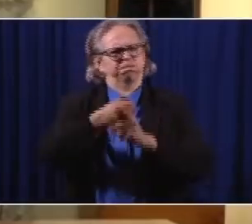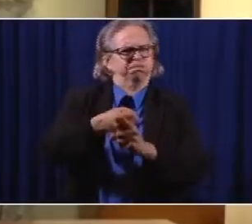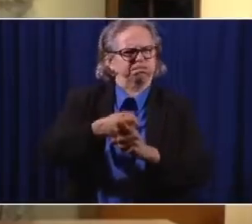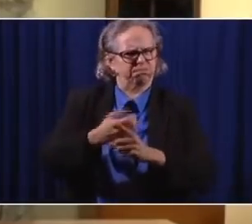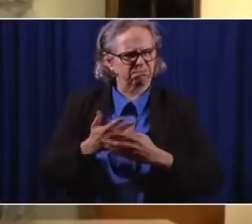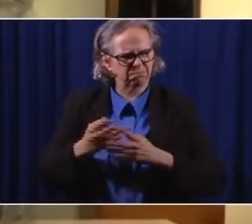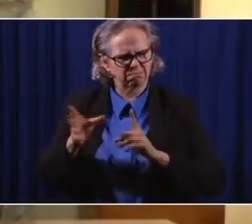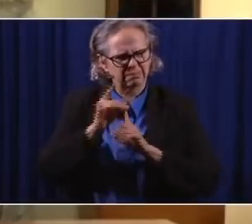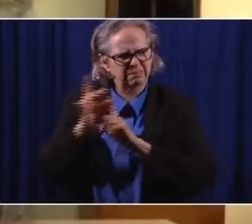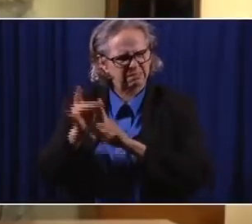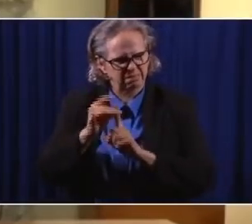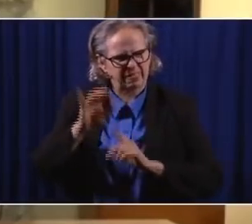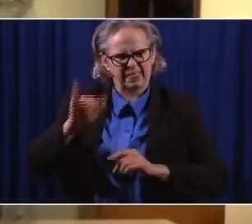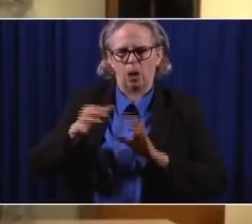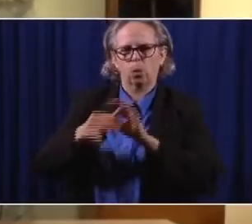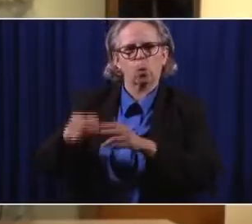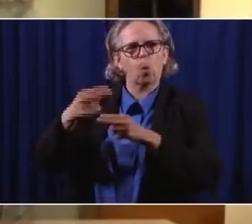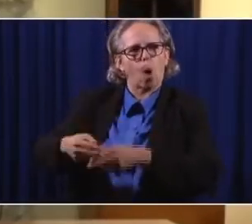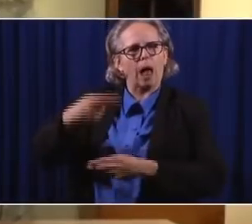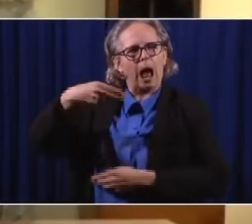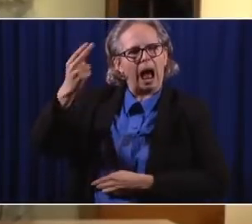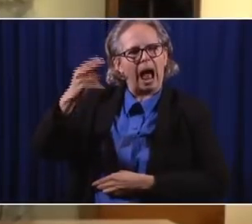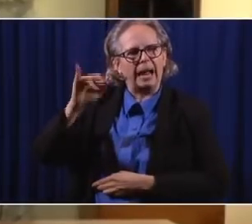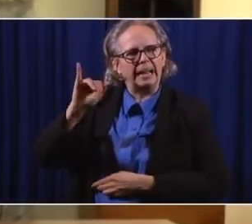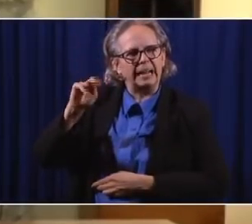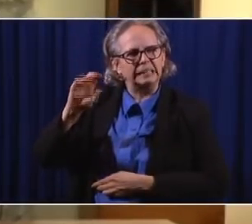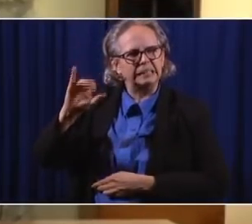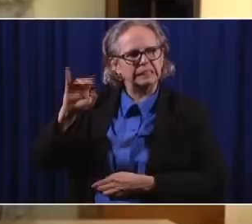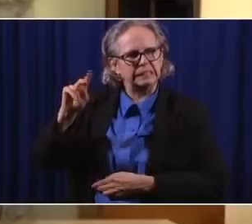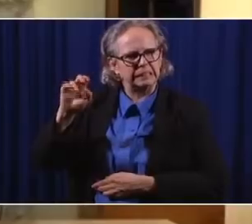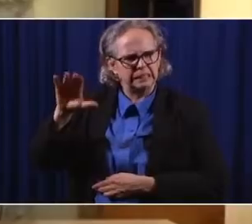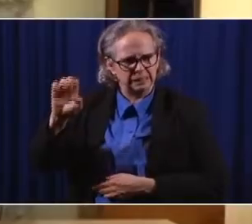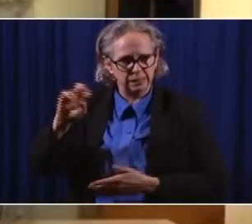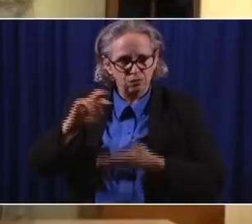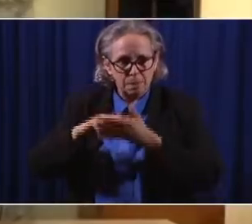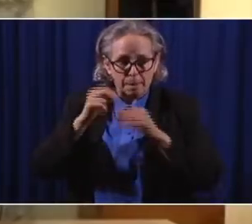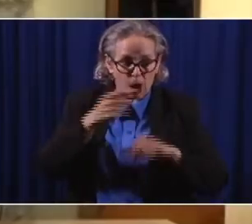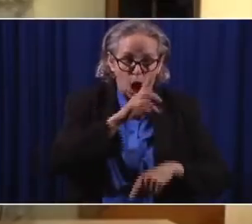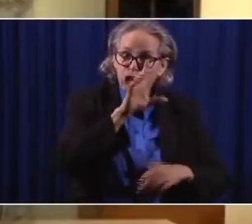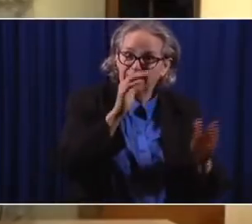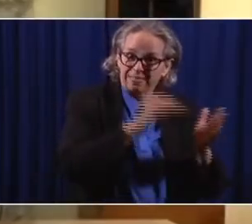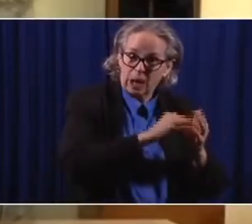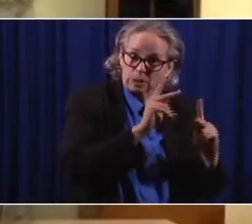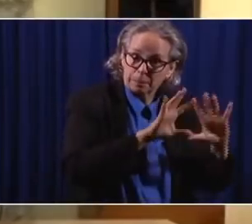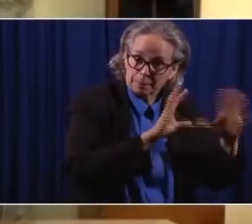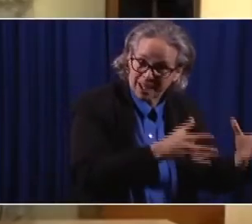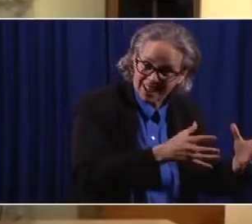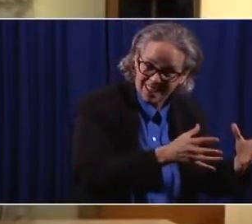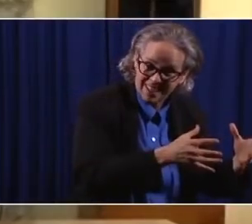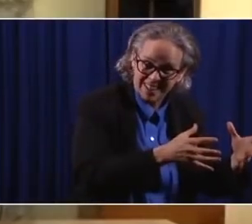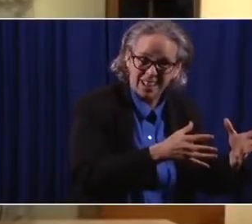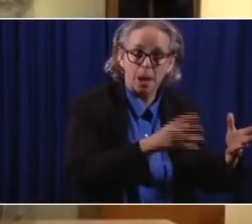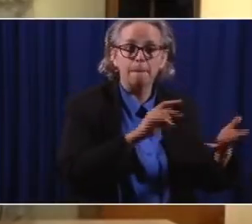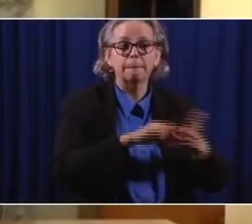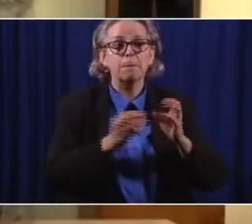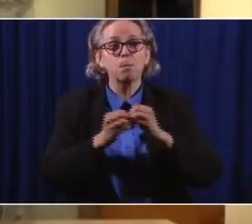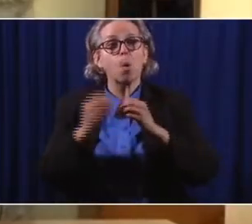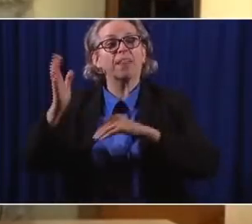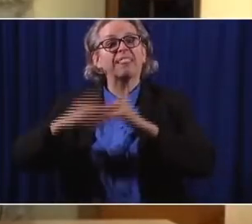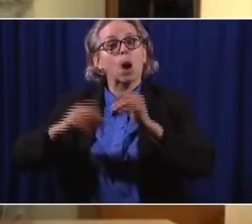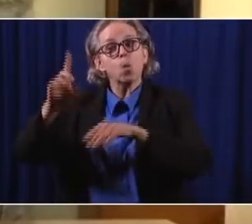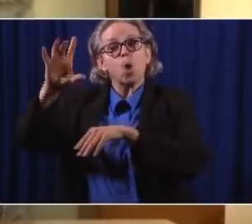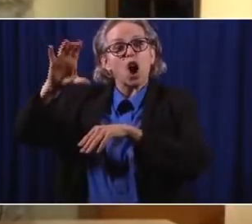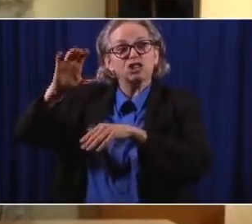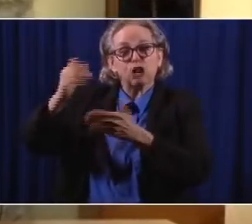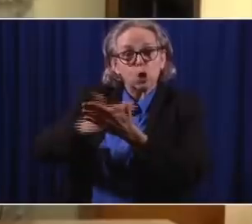incident counties. Again, that means there's over 100,000 per 100,000 cases is